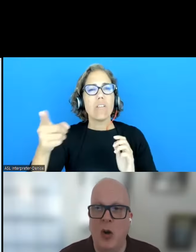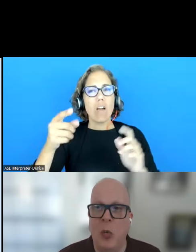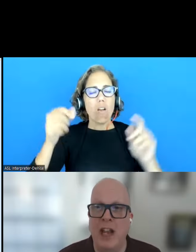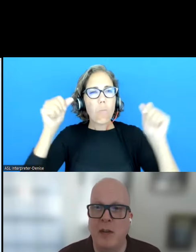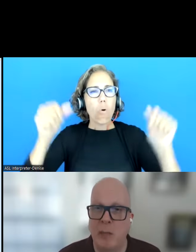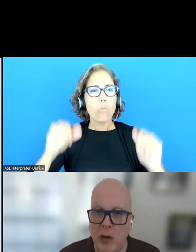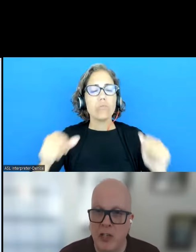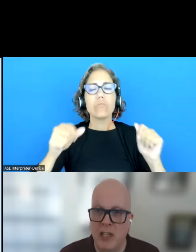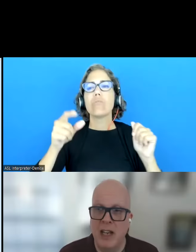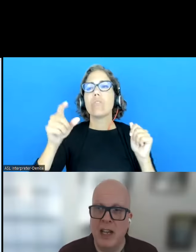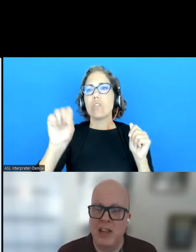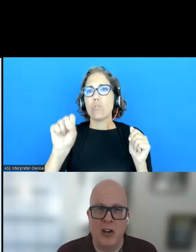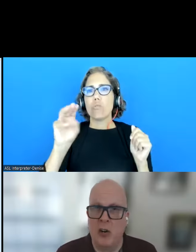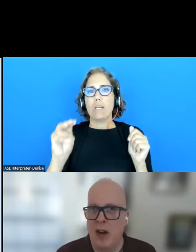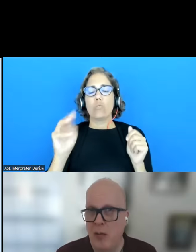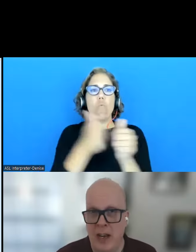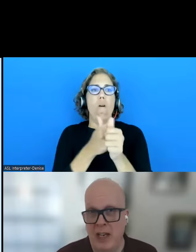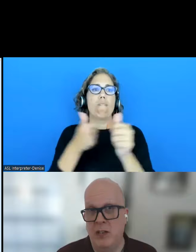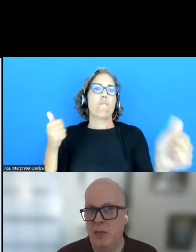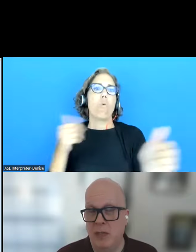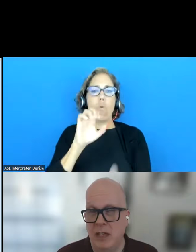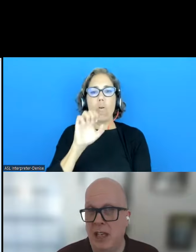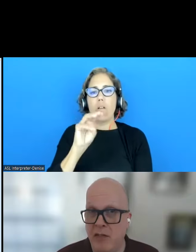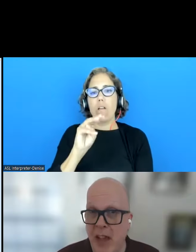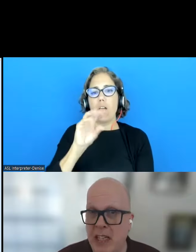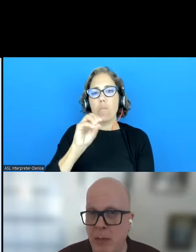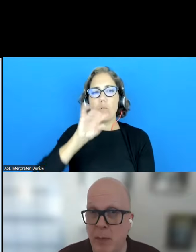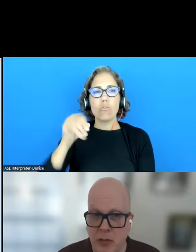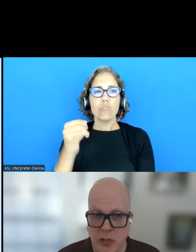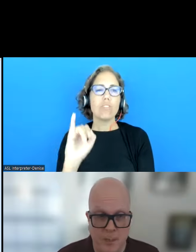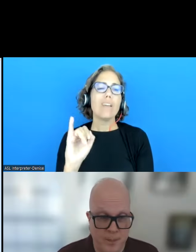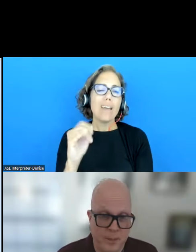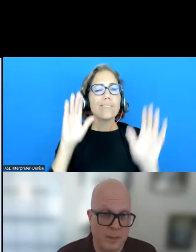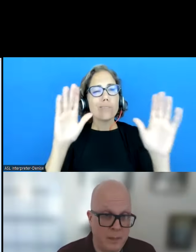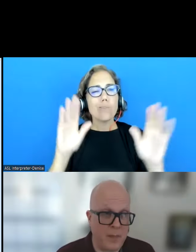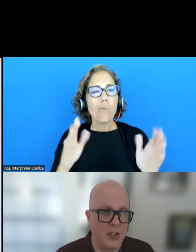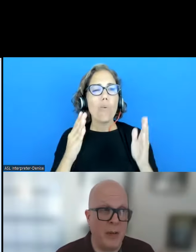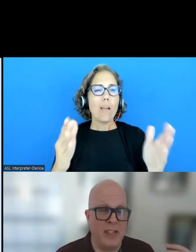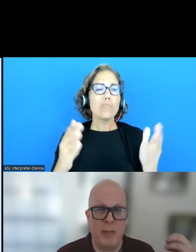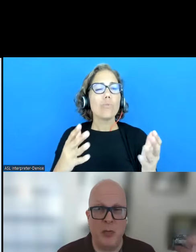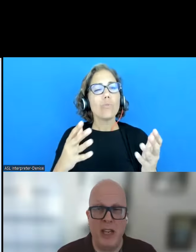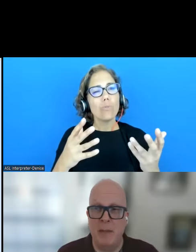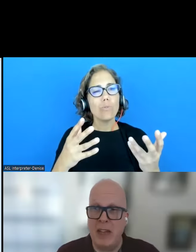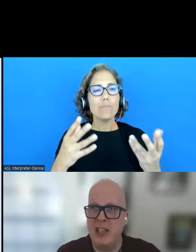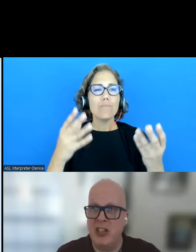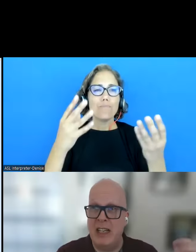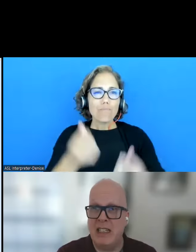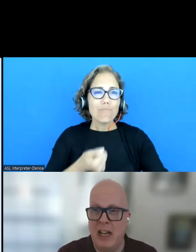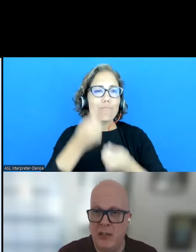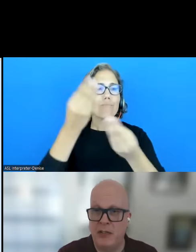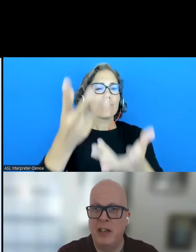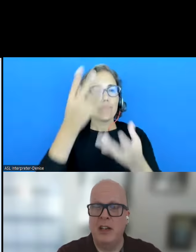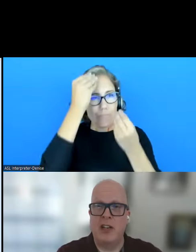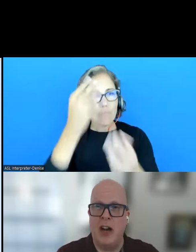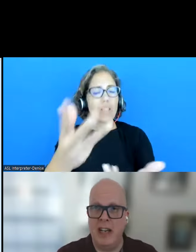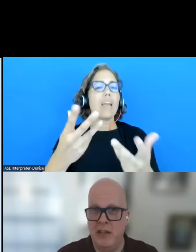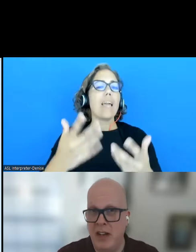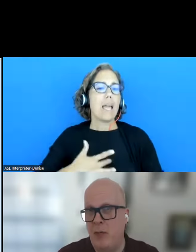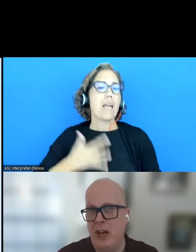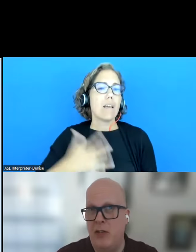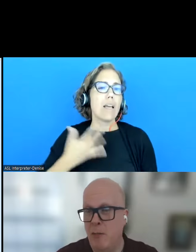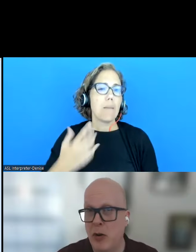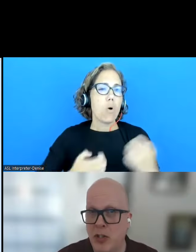to get away from emojis. They're a great way to convey some emotion. So I would say between the messaging itself,